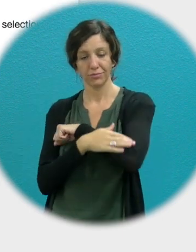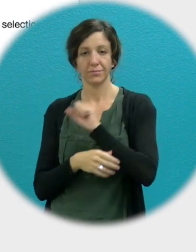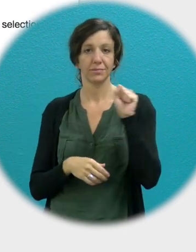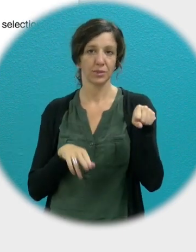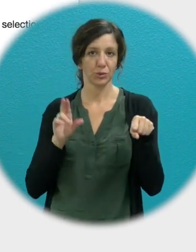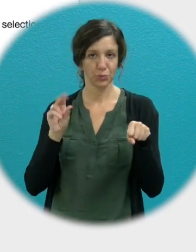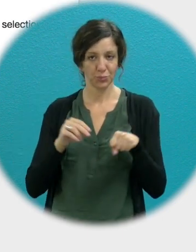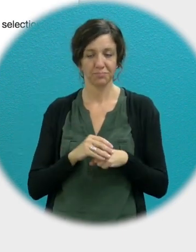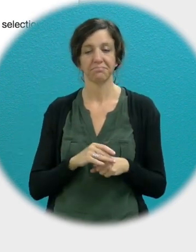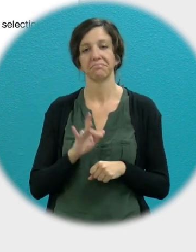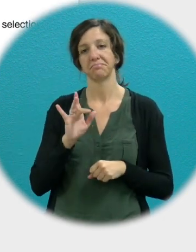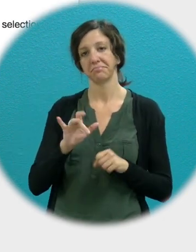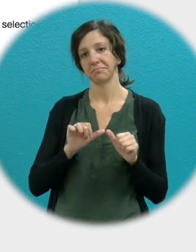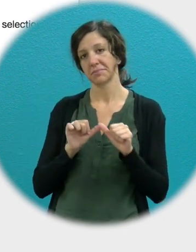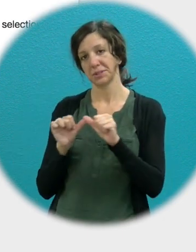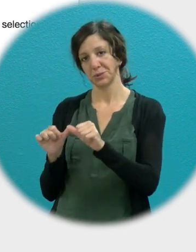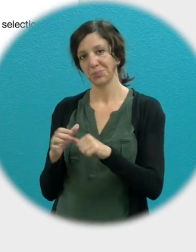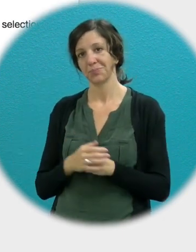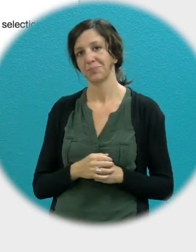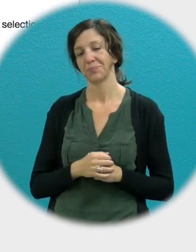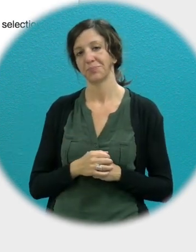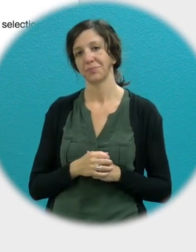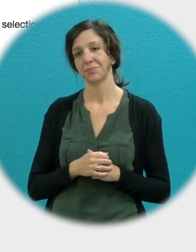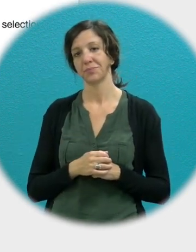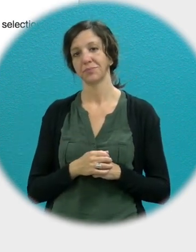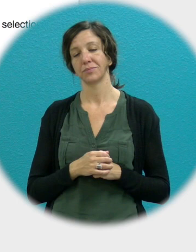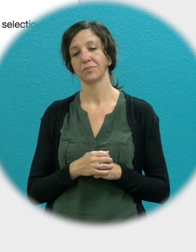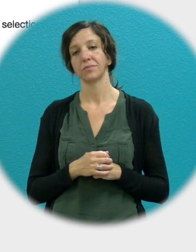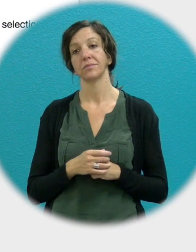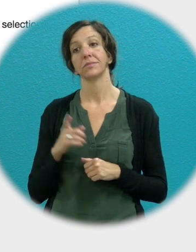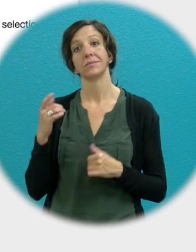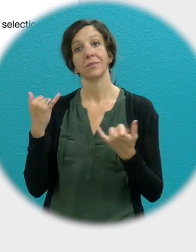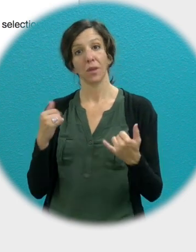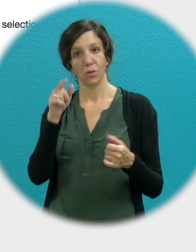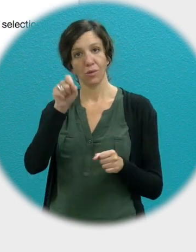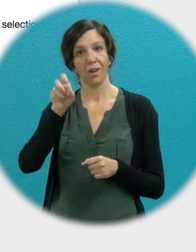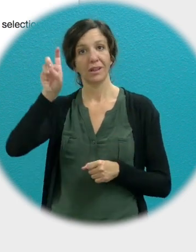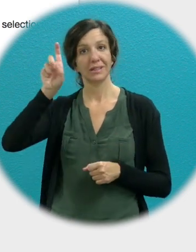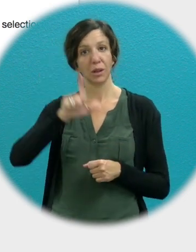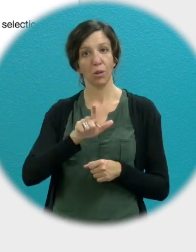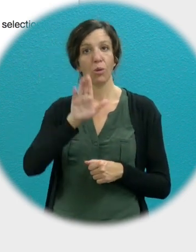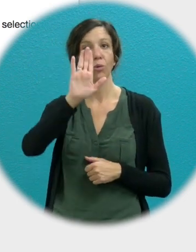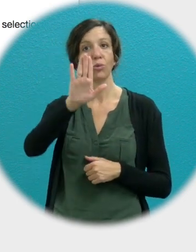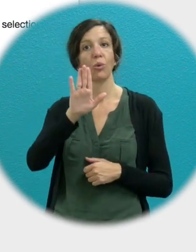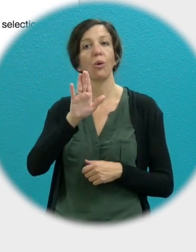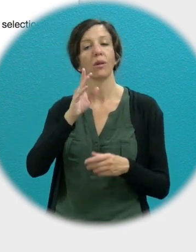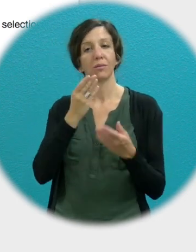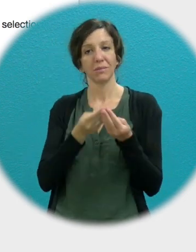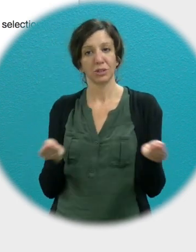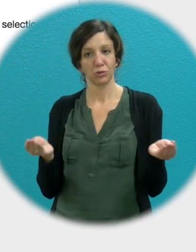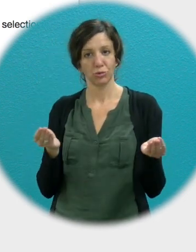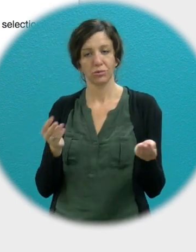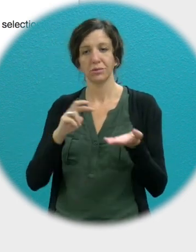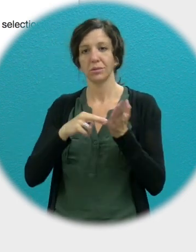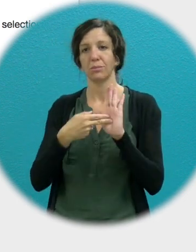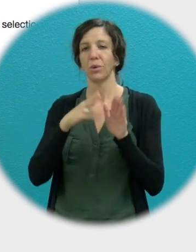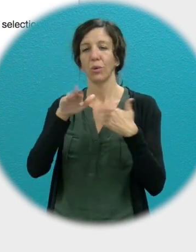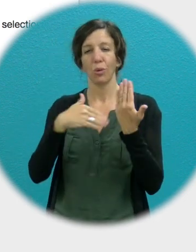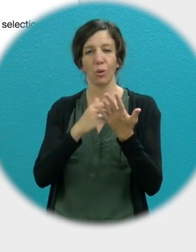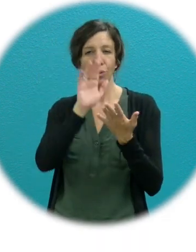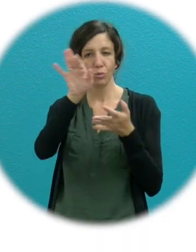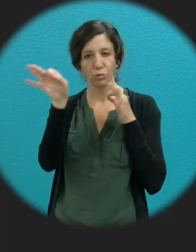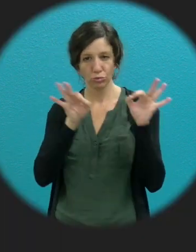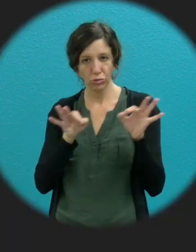Continue. So you can download your return materials, so it'll download all of your